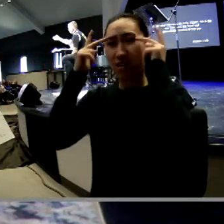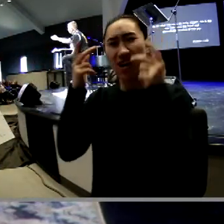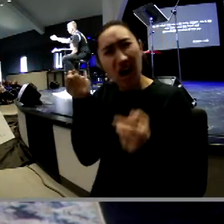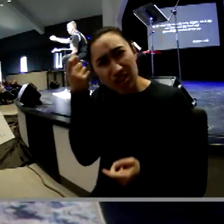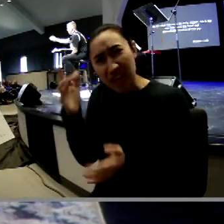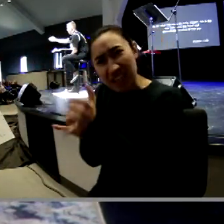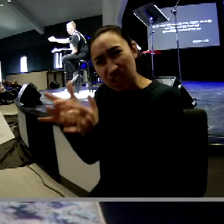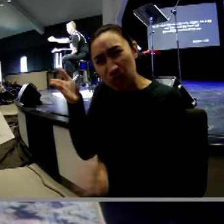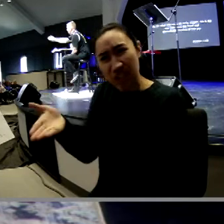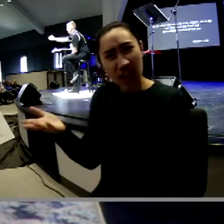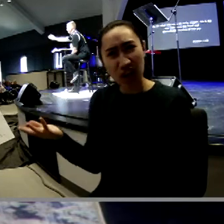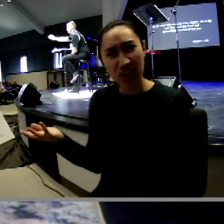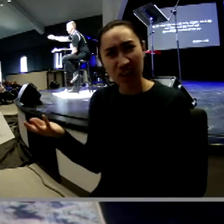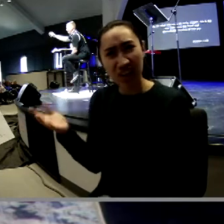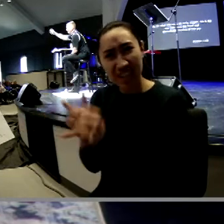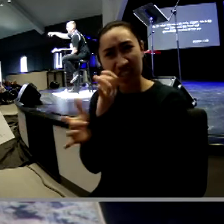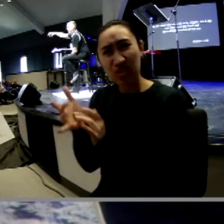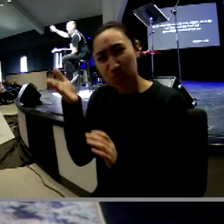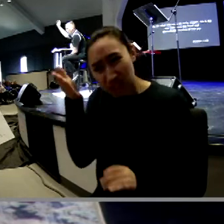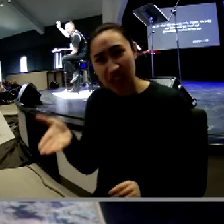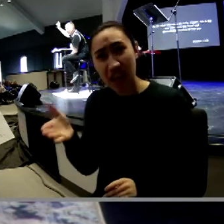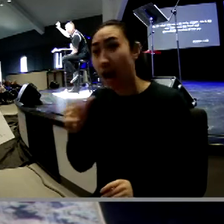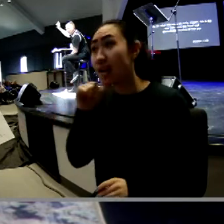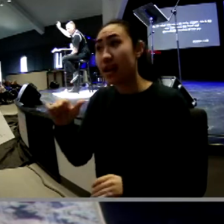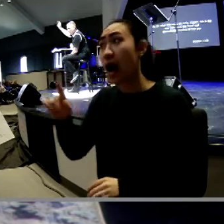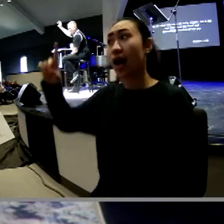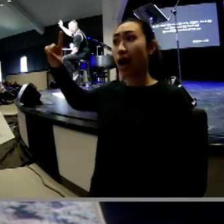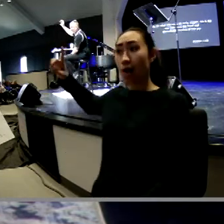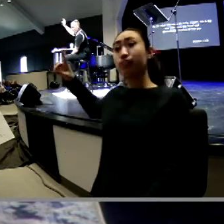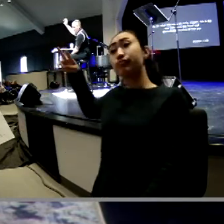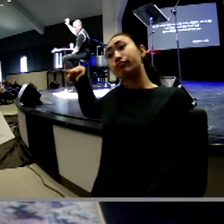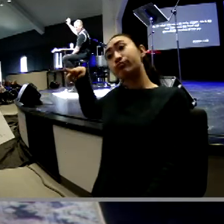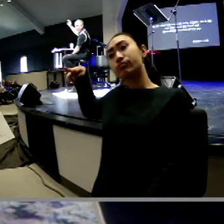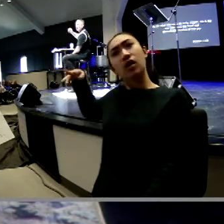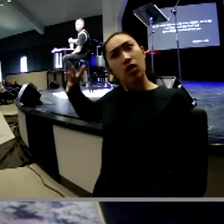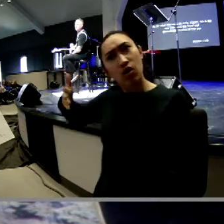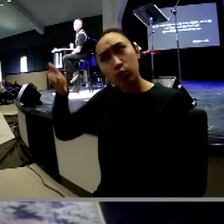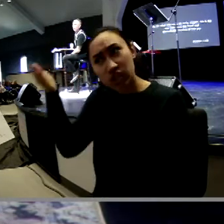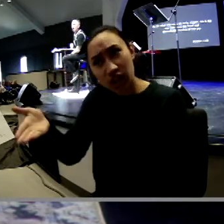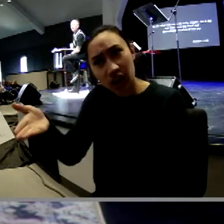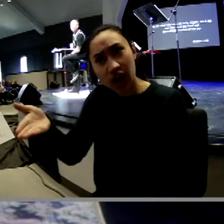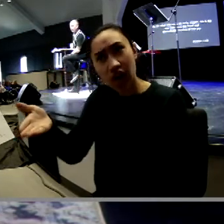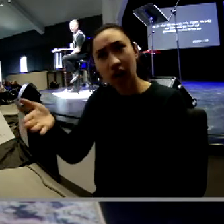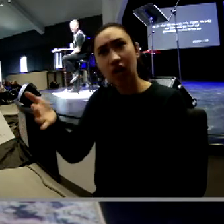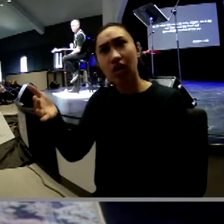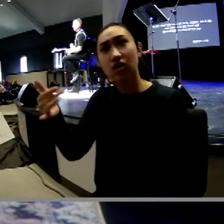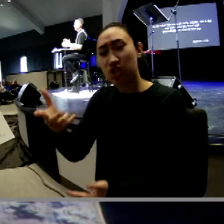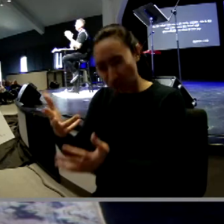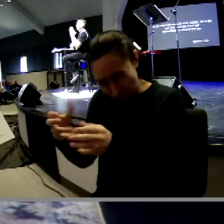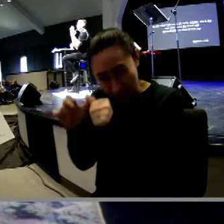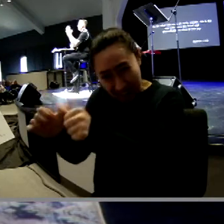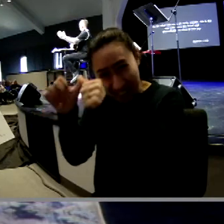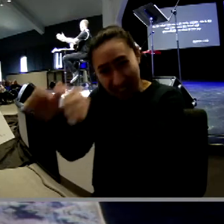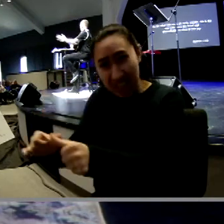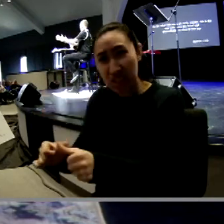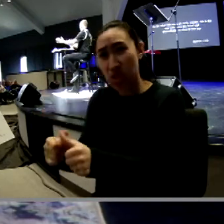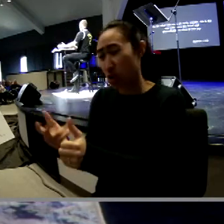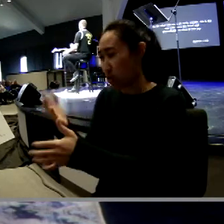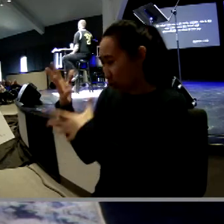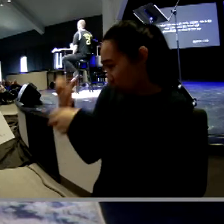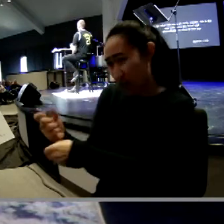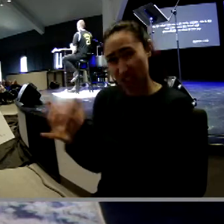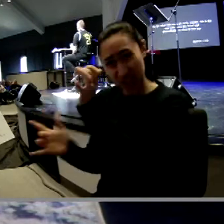you through the shadow of the valley of death, not out of the shadow of the valley of death. So keep walking forward. Keep moving